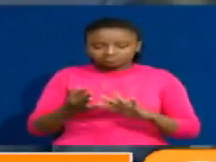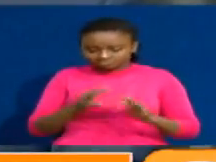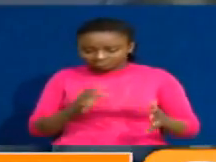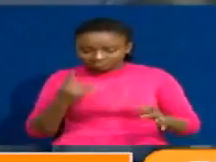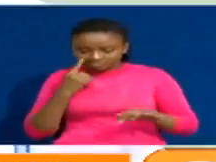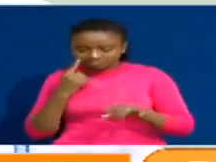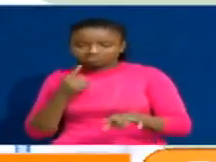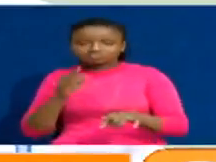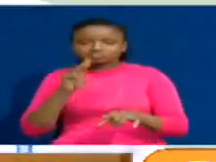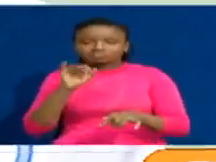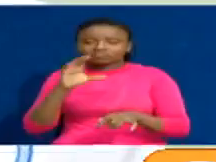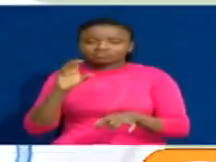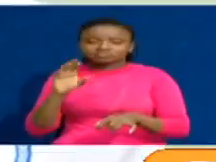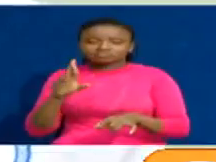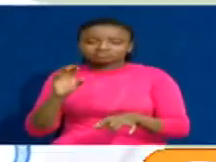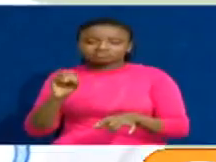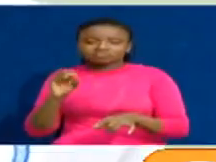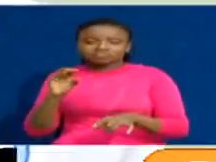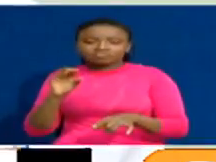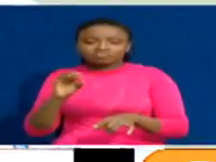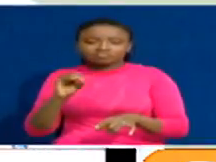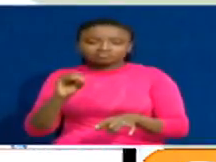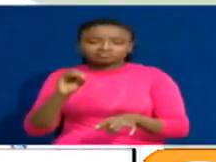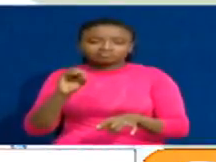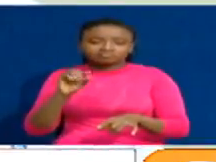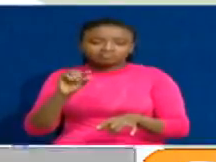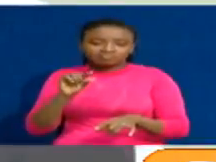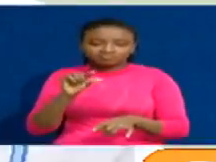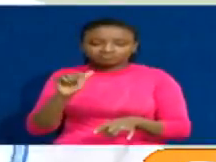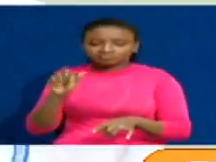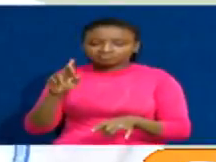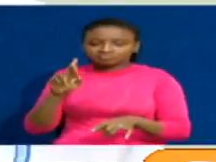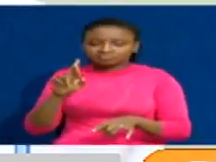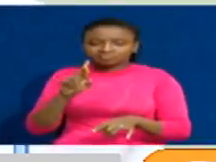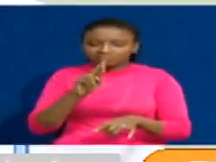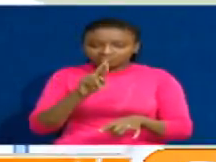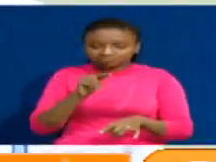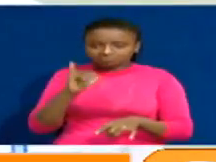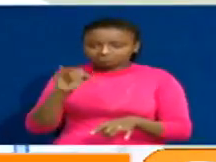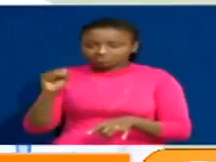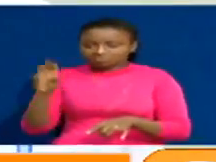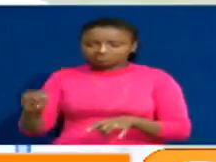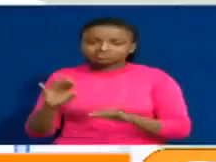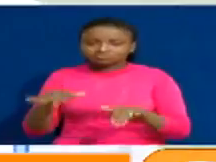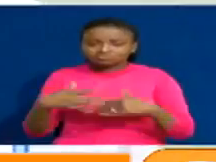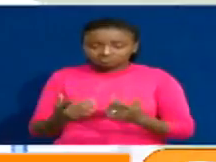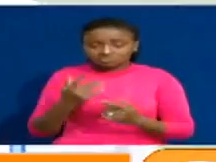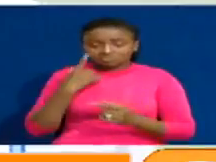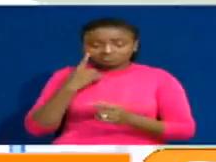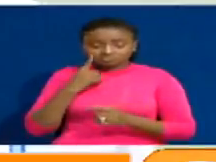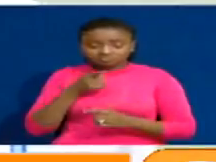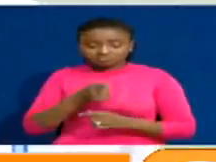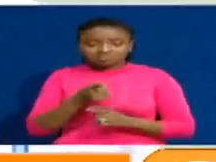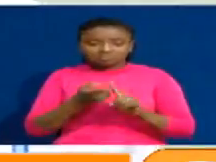a microorganism. We are looking, how do these genes present? How does the gene look like? There's a